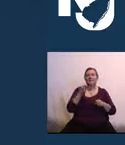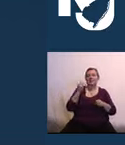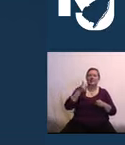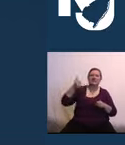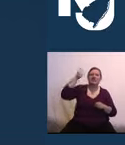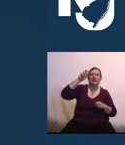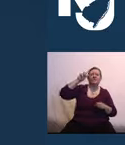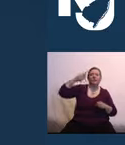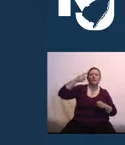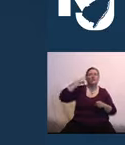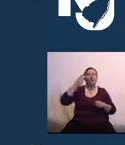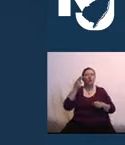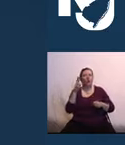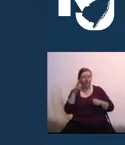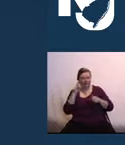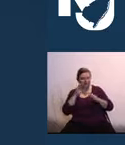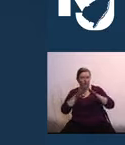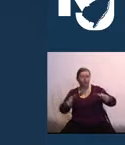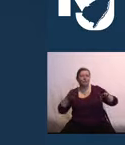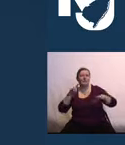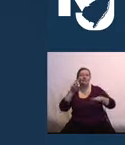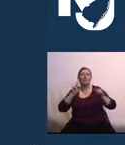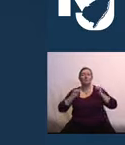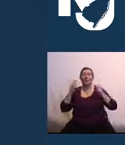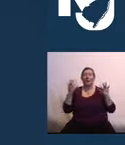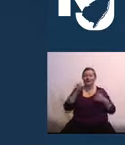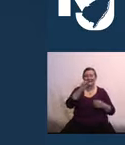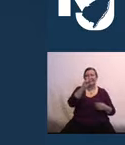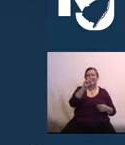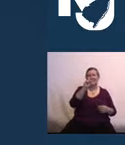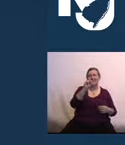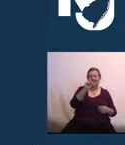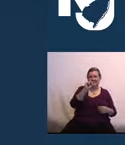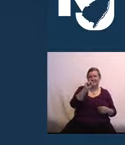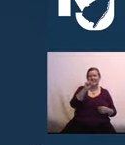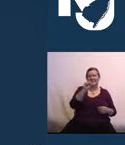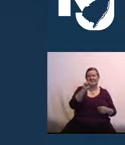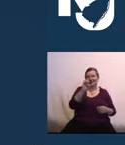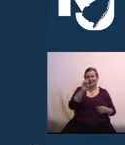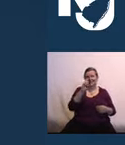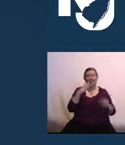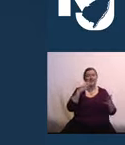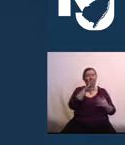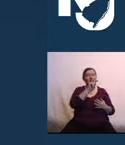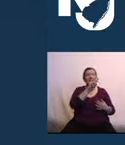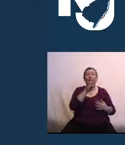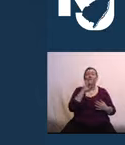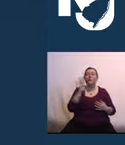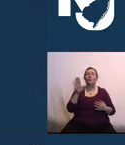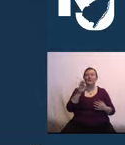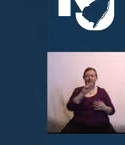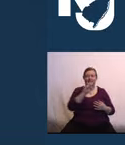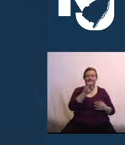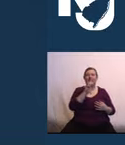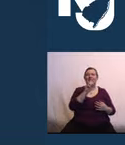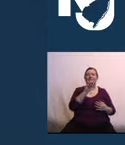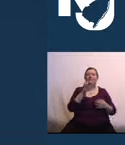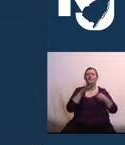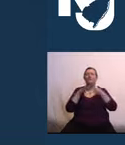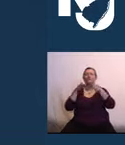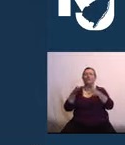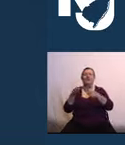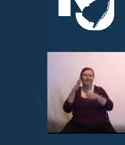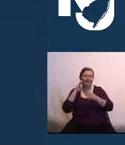the Children's Television Workshop, which is now better known for its signature production, Sesame Street. Jerry was a car